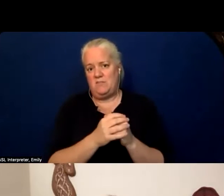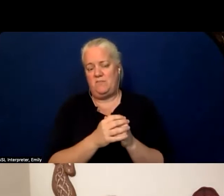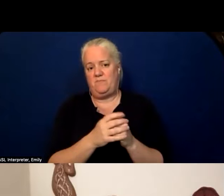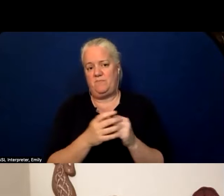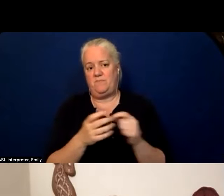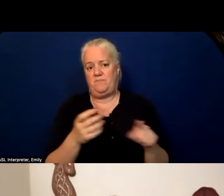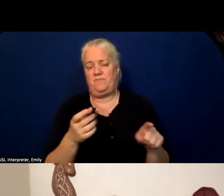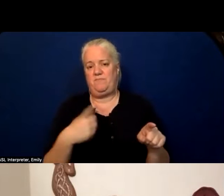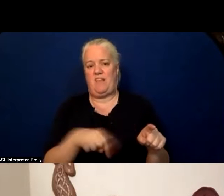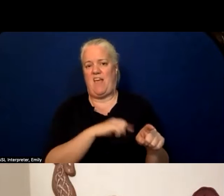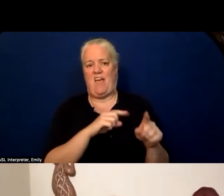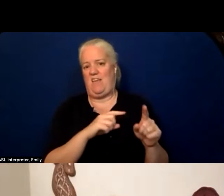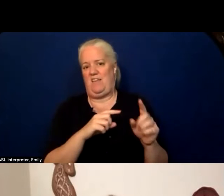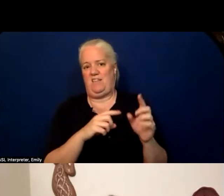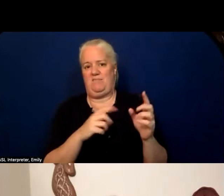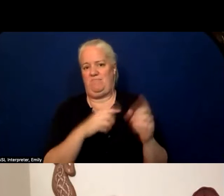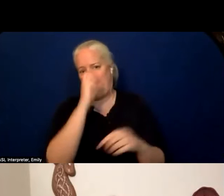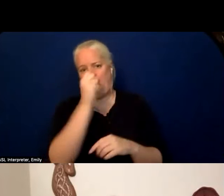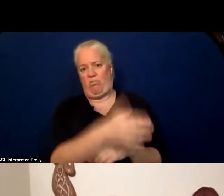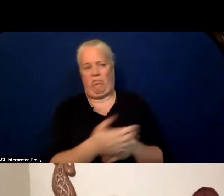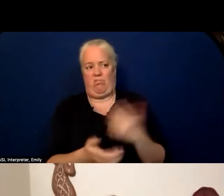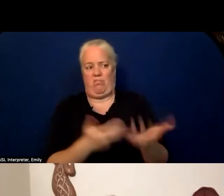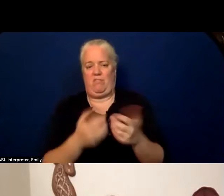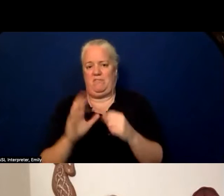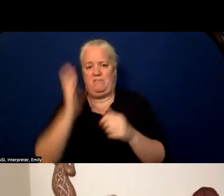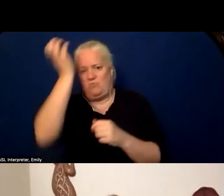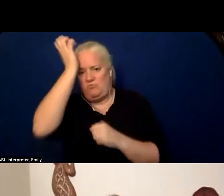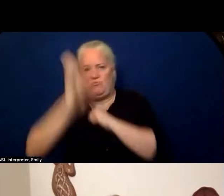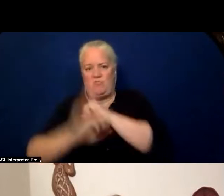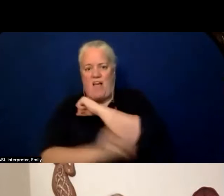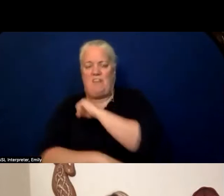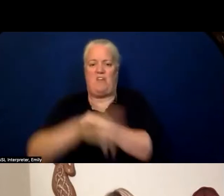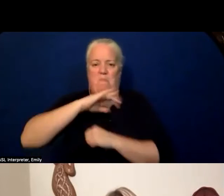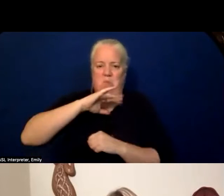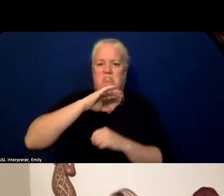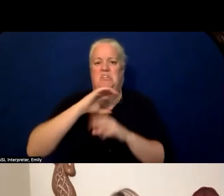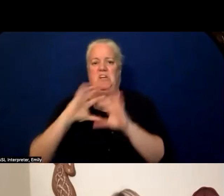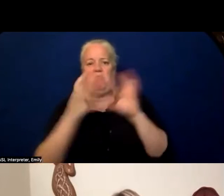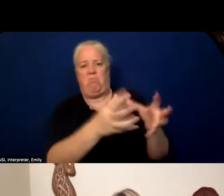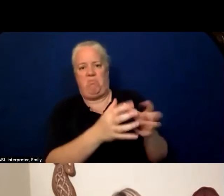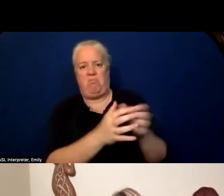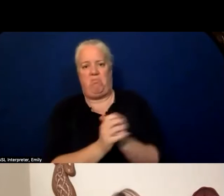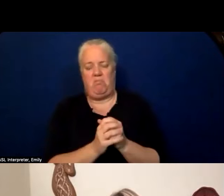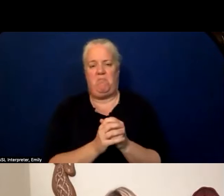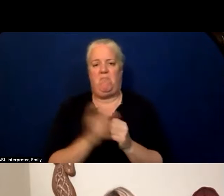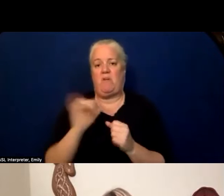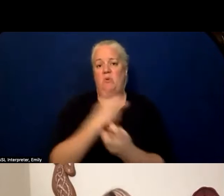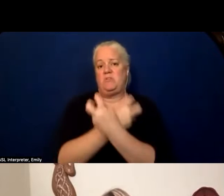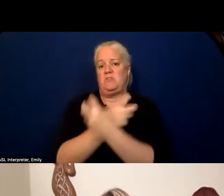really benefactors, but the disproportionate victims of disproportionate amounts of pollution and toxic exposure.